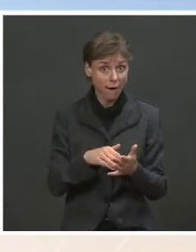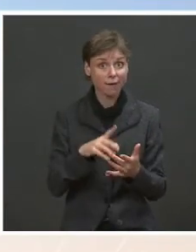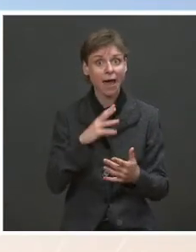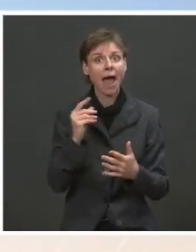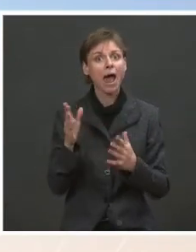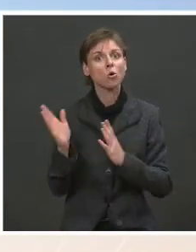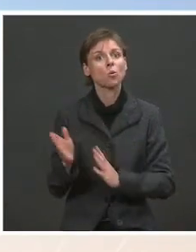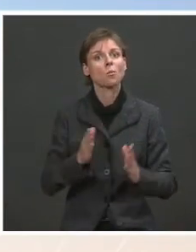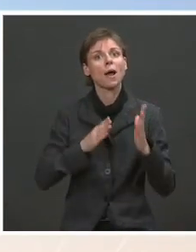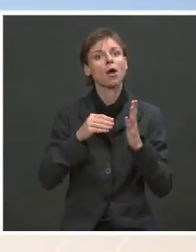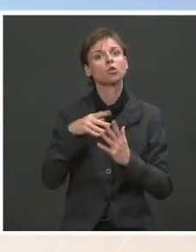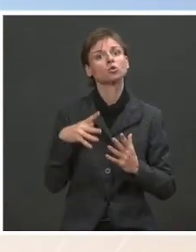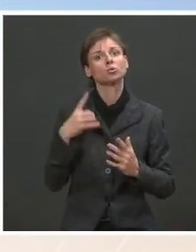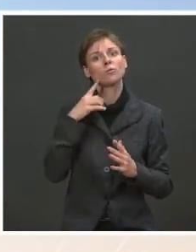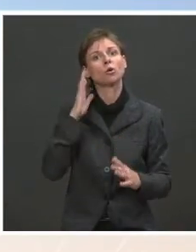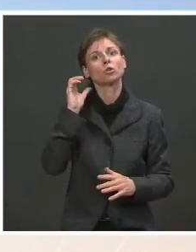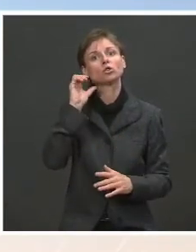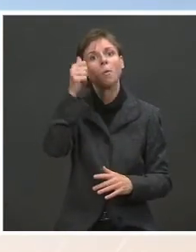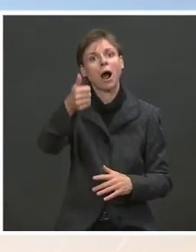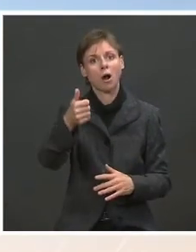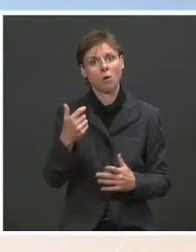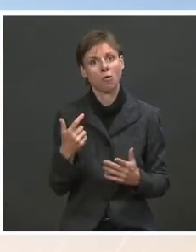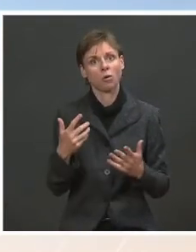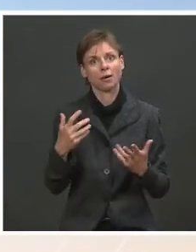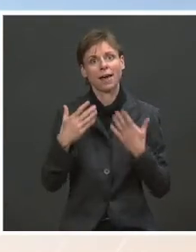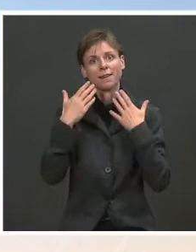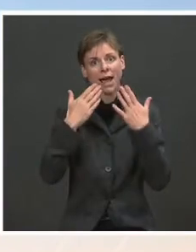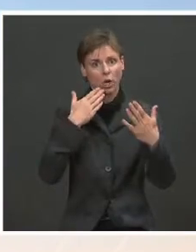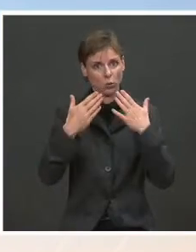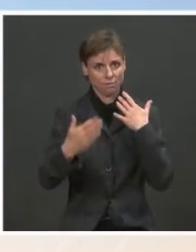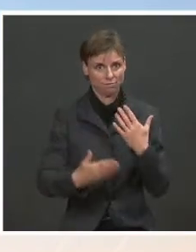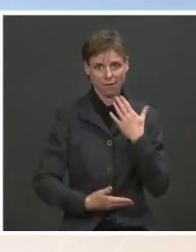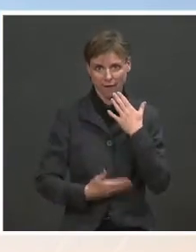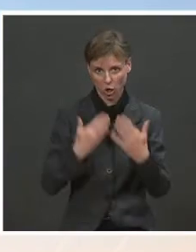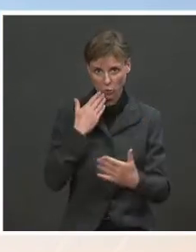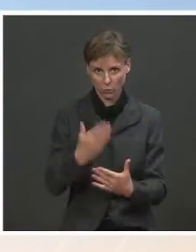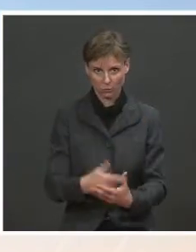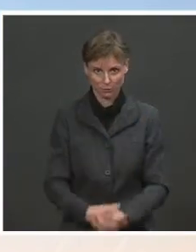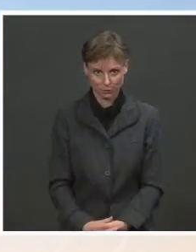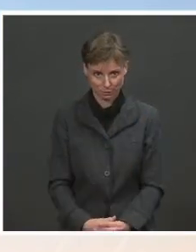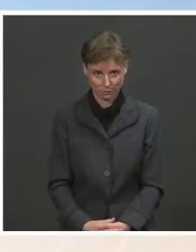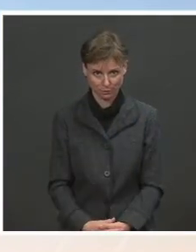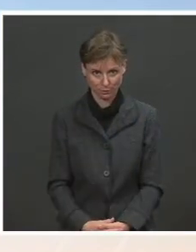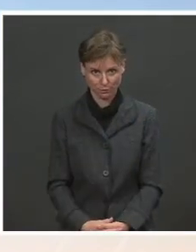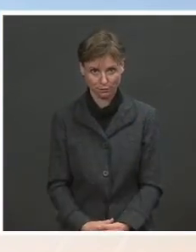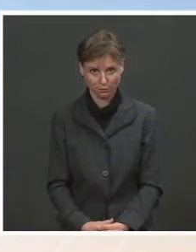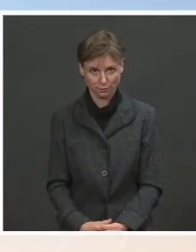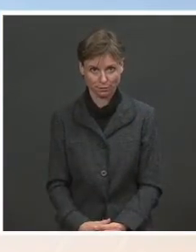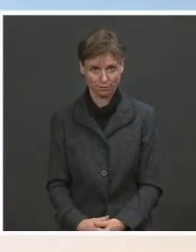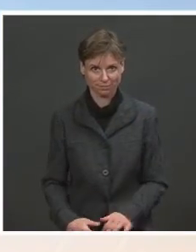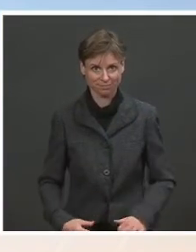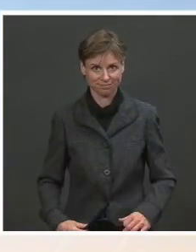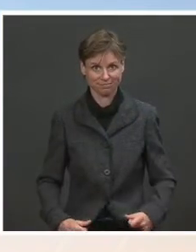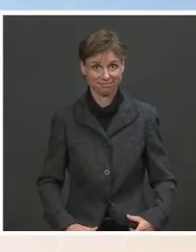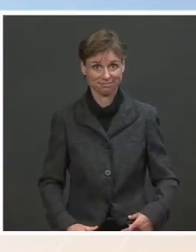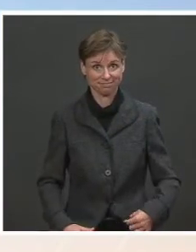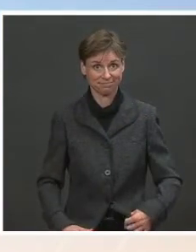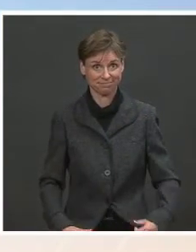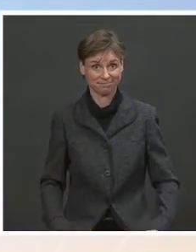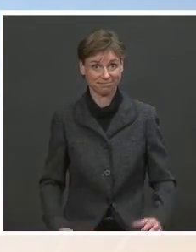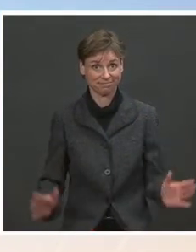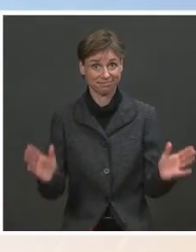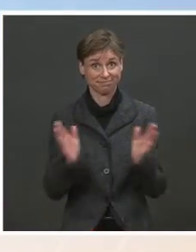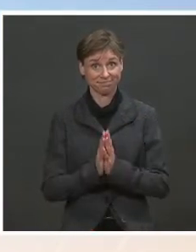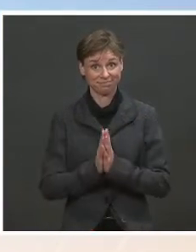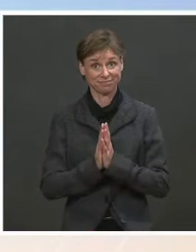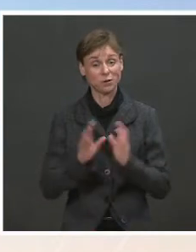that we want for our students. So thank you. Thank you, Mr. Secretary. Thank you. All right, thank you. Okay,